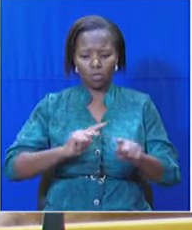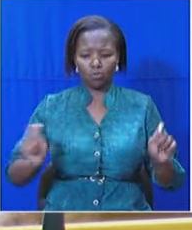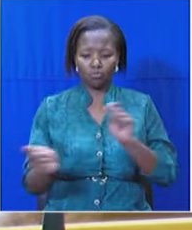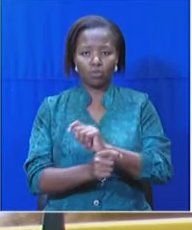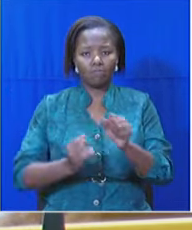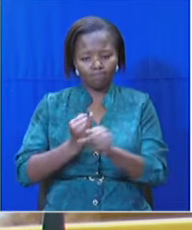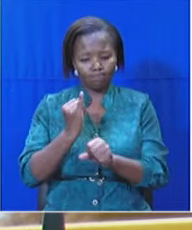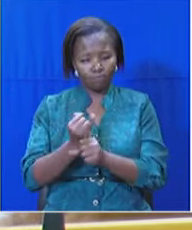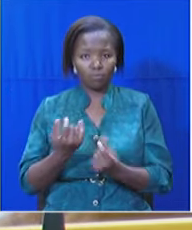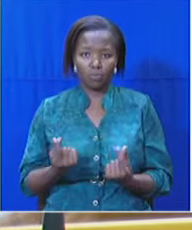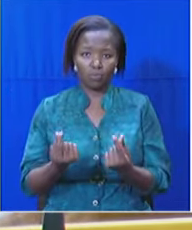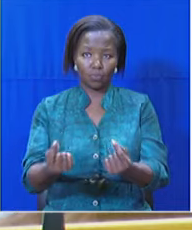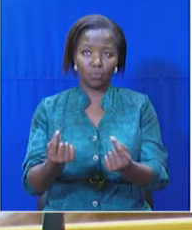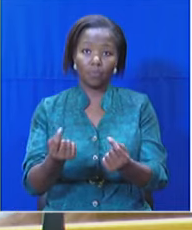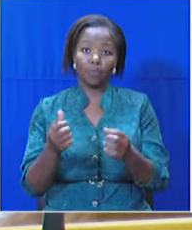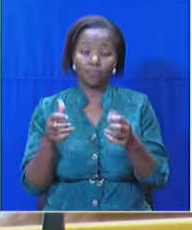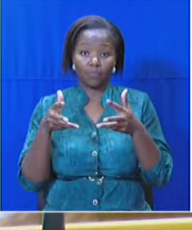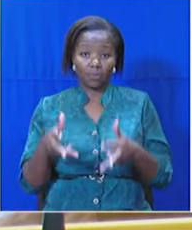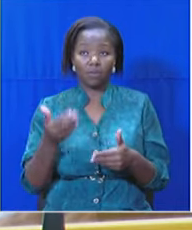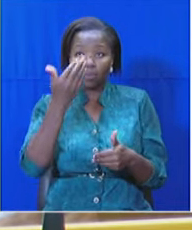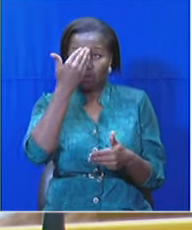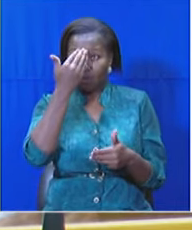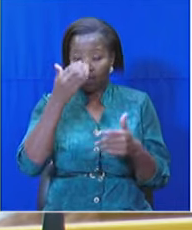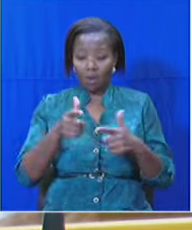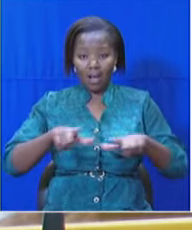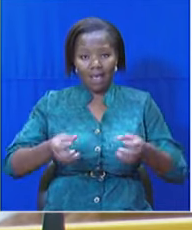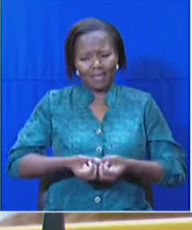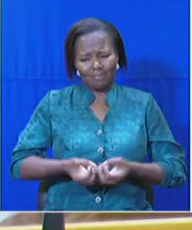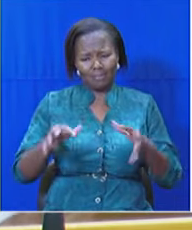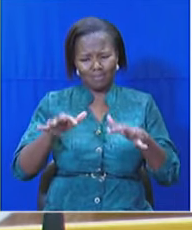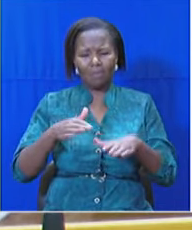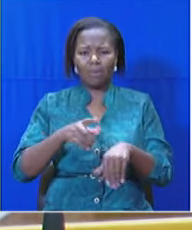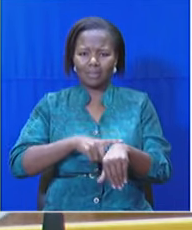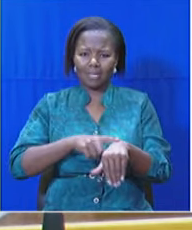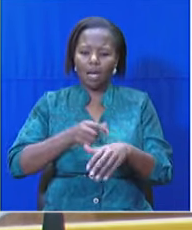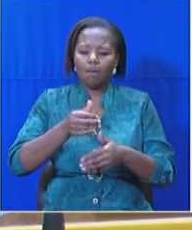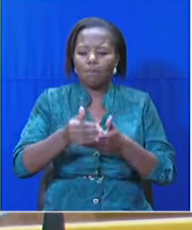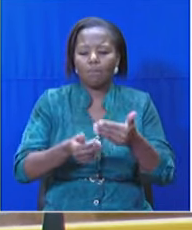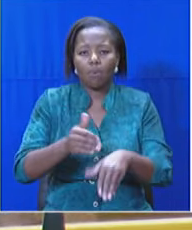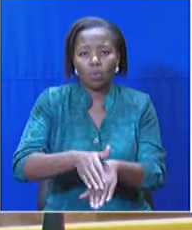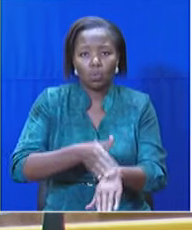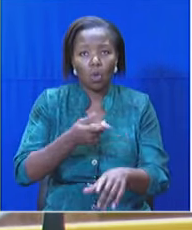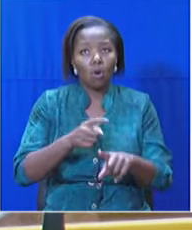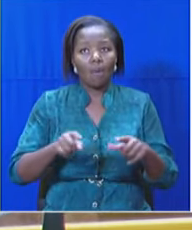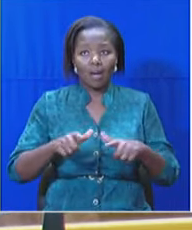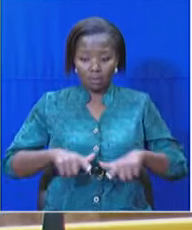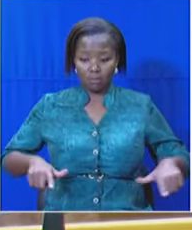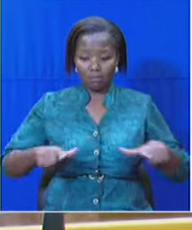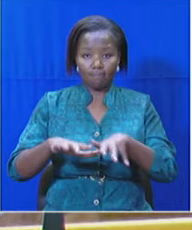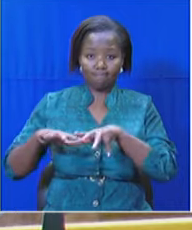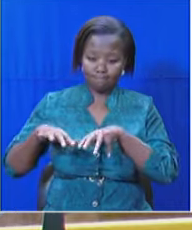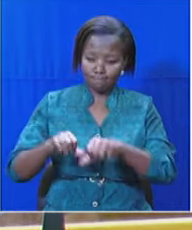we acknowledge that the land redistribution is too slow, we totally condemn land grab as it is